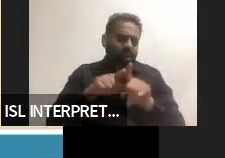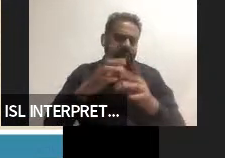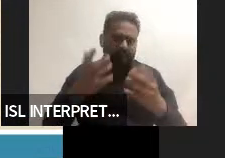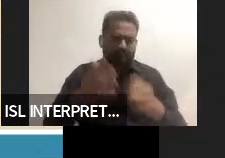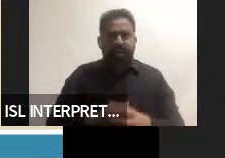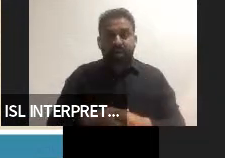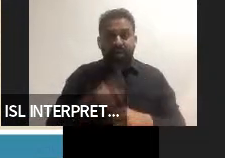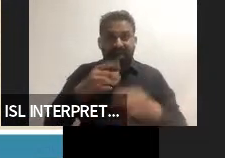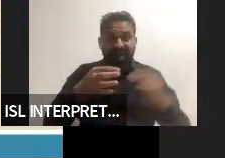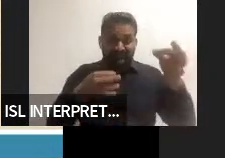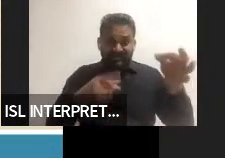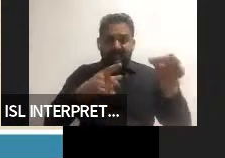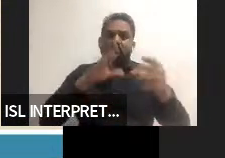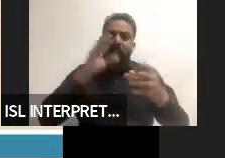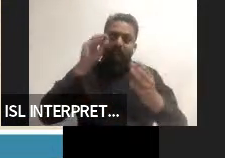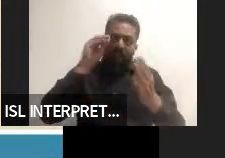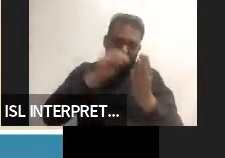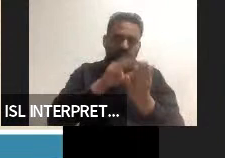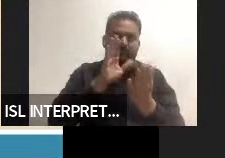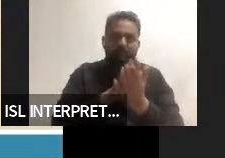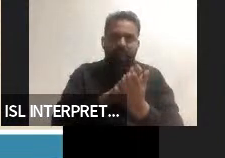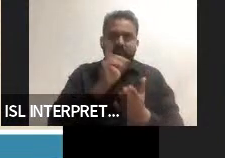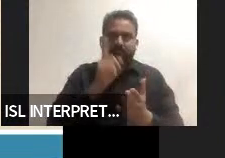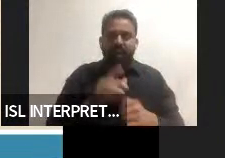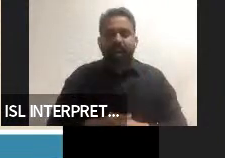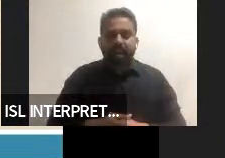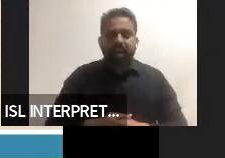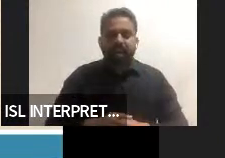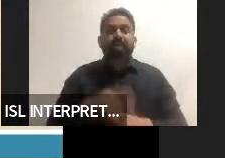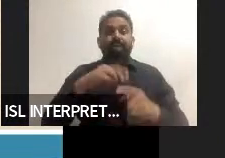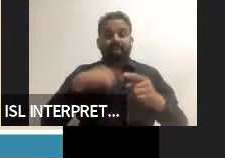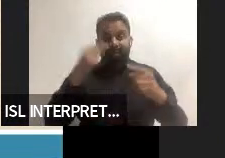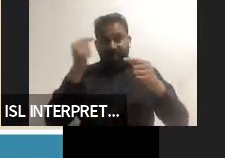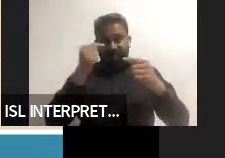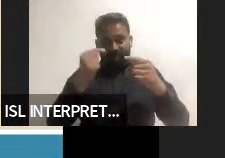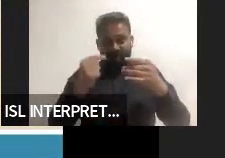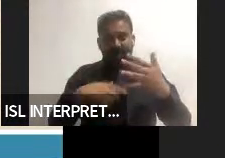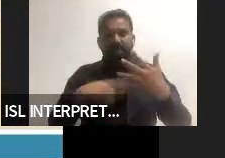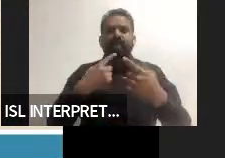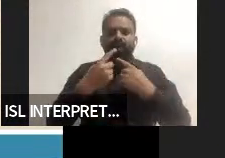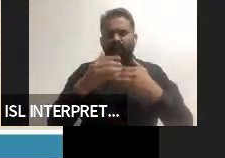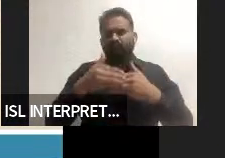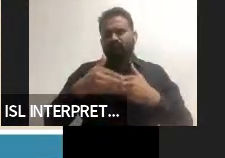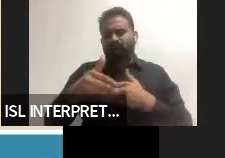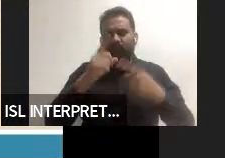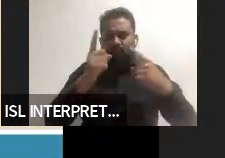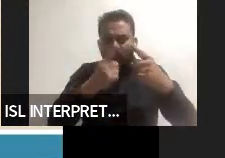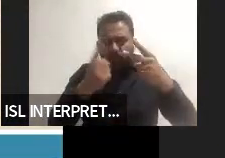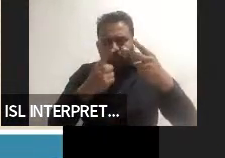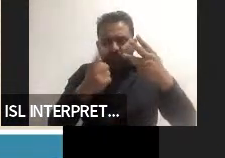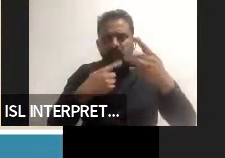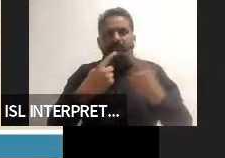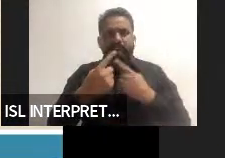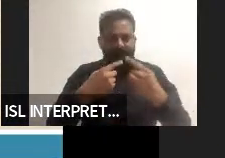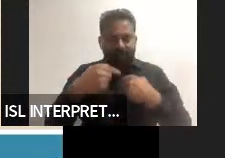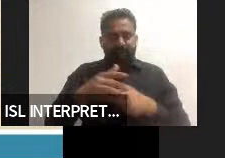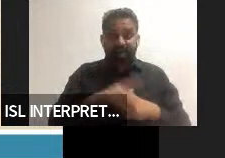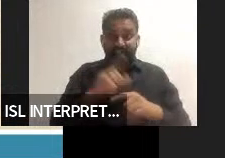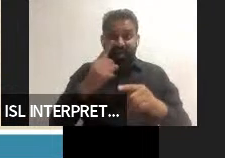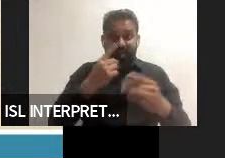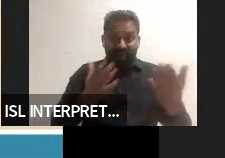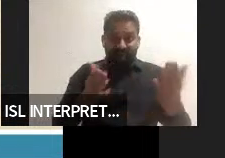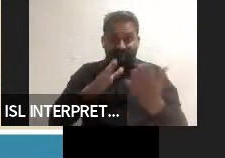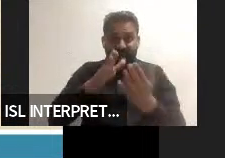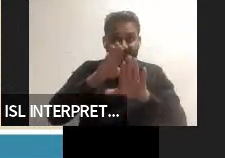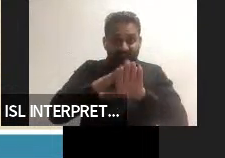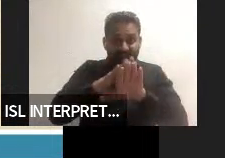also included in that. So we will take care of all, or we will talk about this all one by one. The very first page, I can say